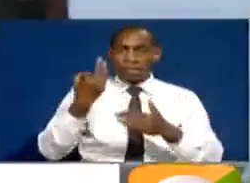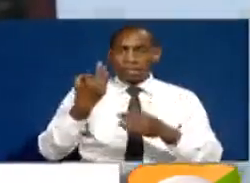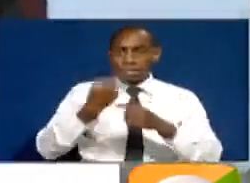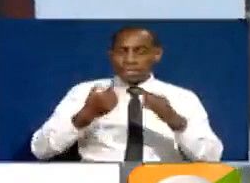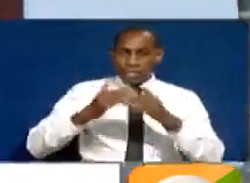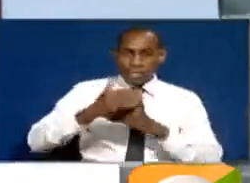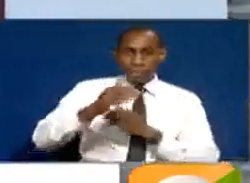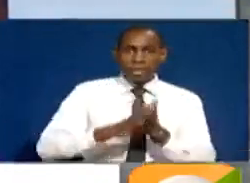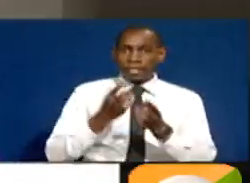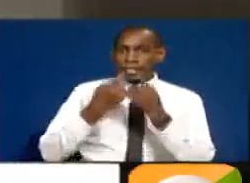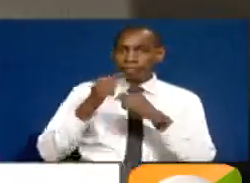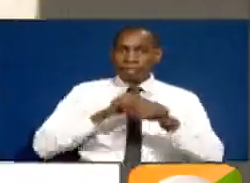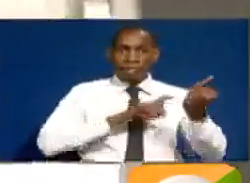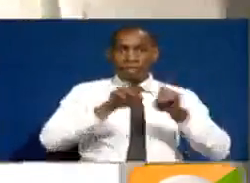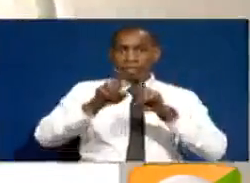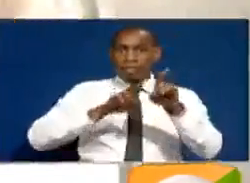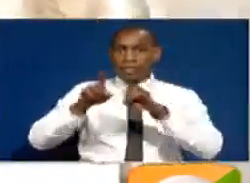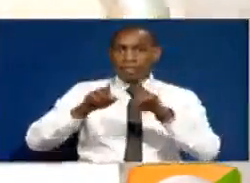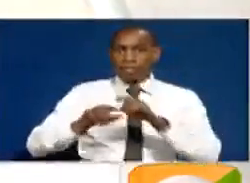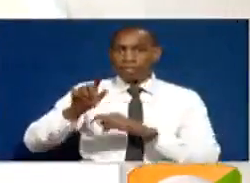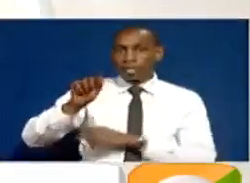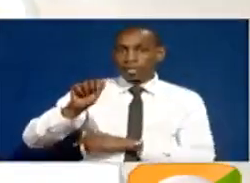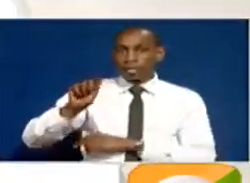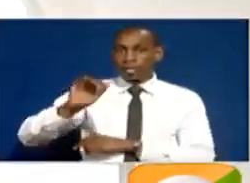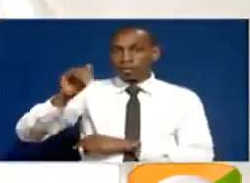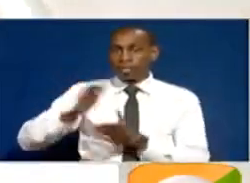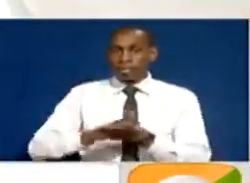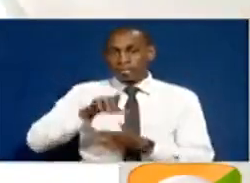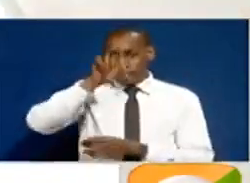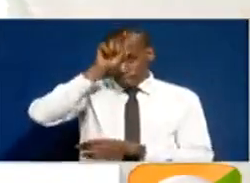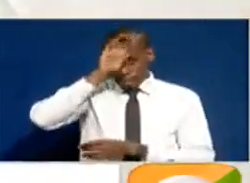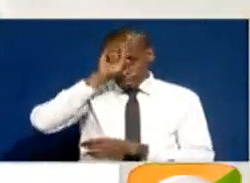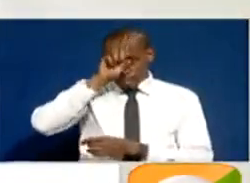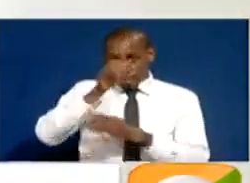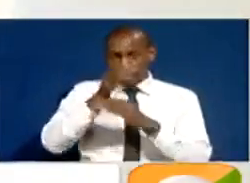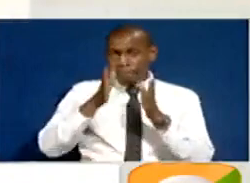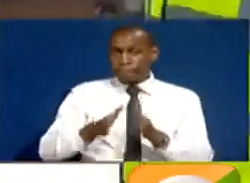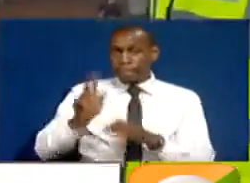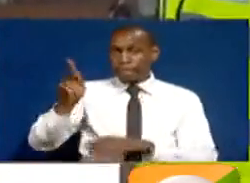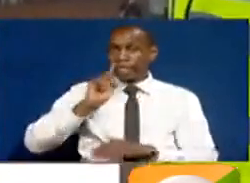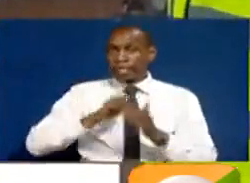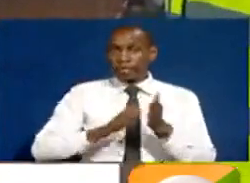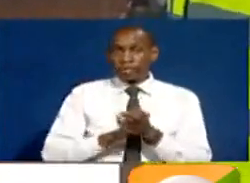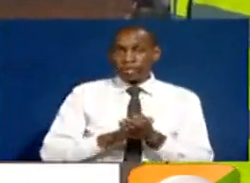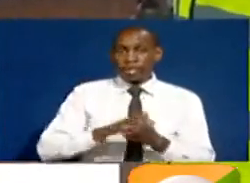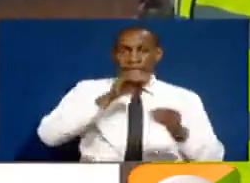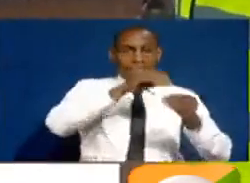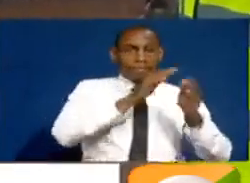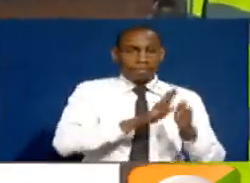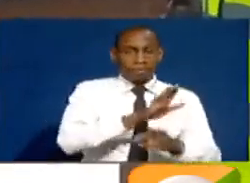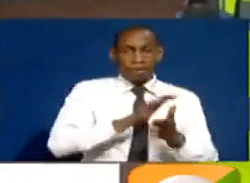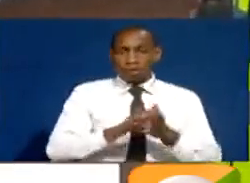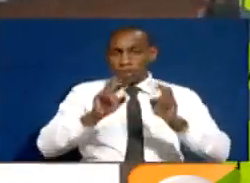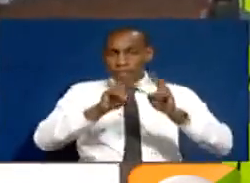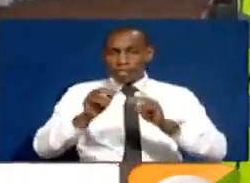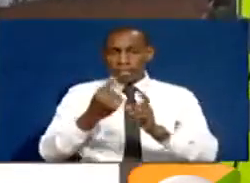years. Speaking during a tour of Tatu City, the Turkish ambassador to Kenya, Ahmet Semil Miroglu, said Turkish investors are